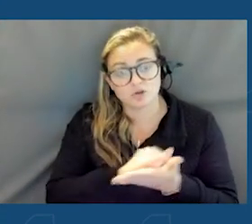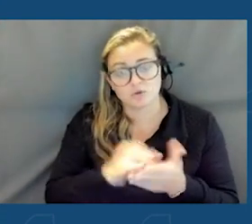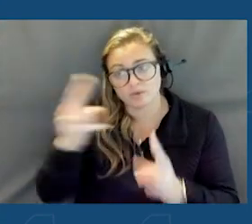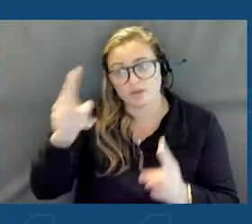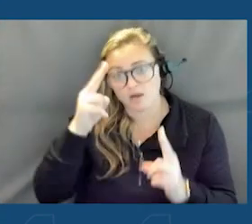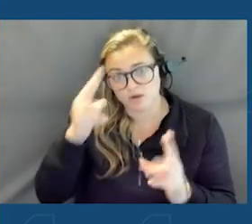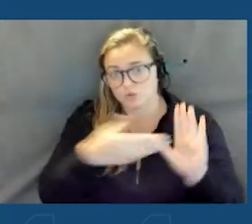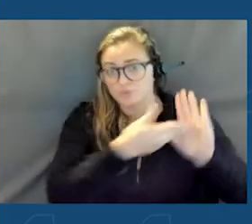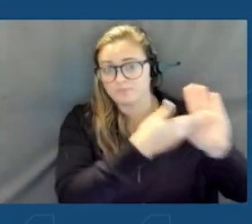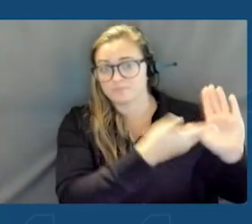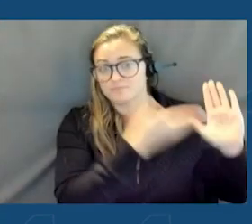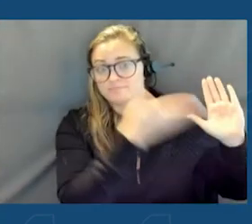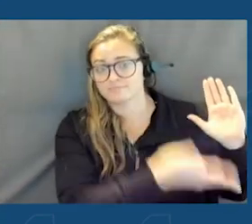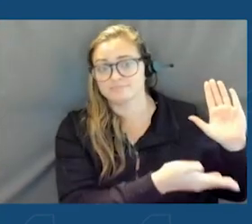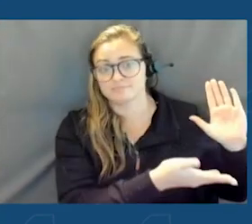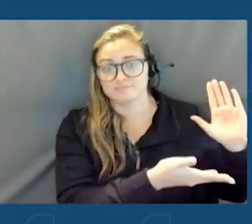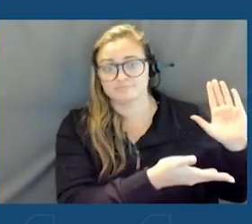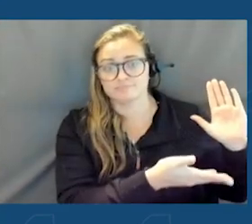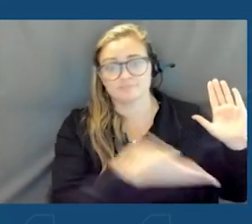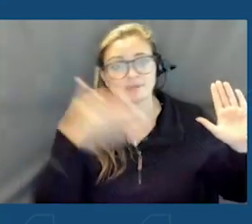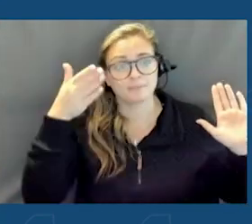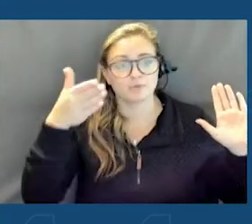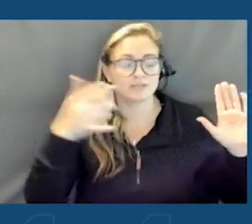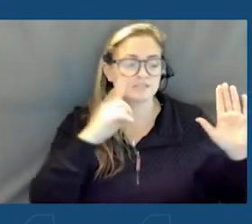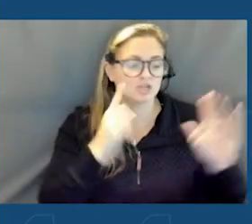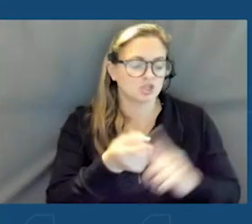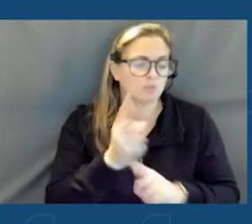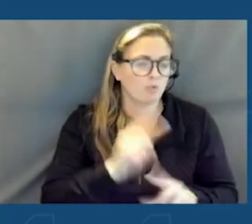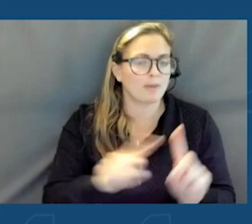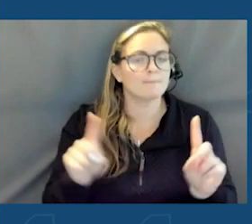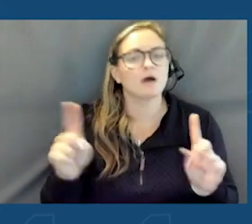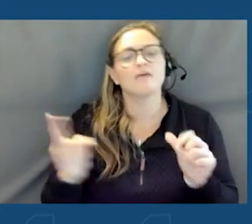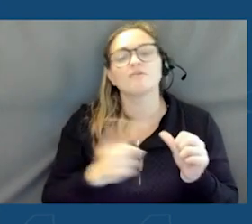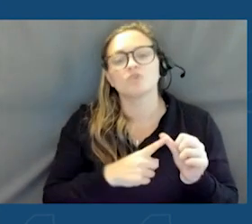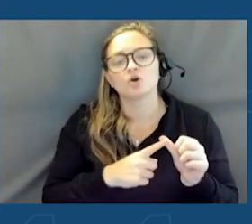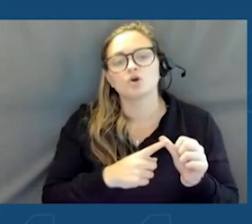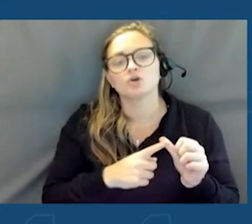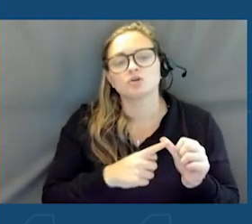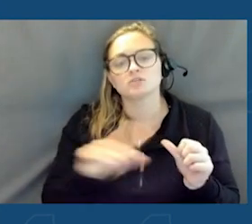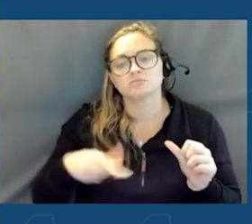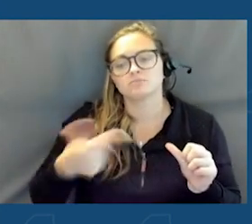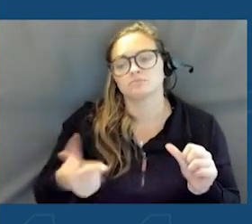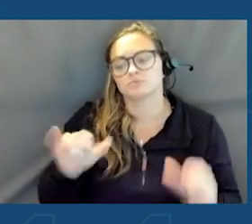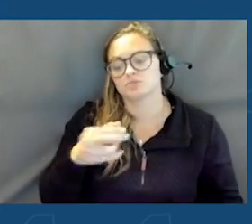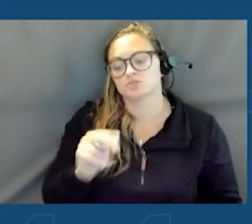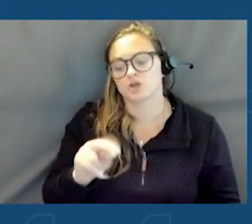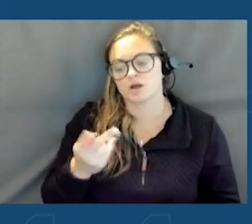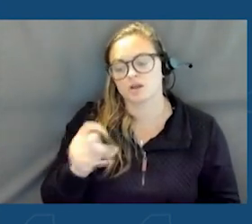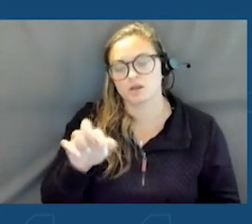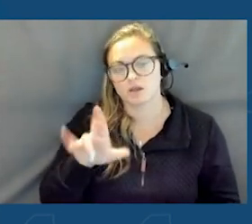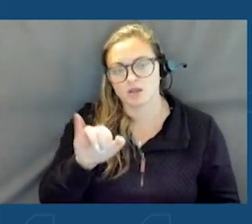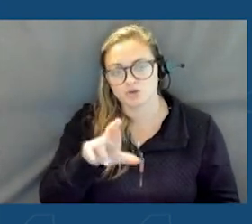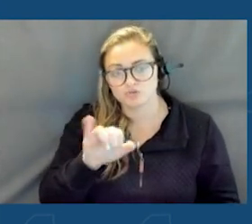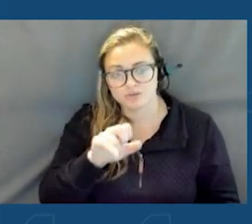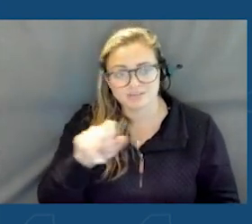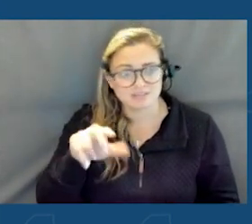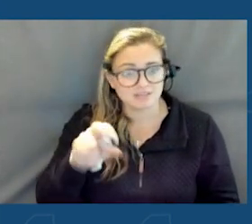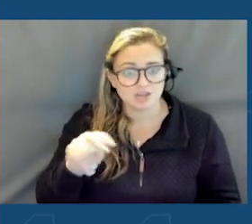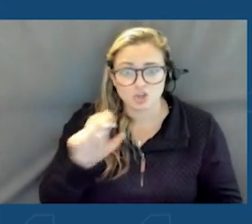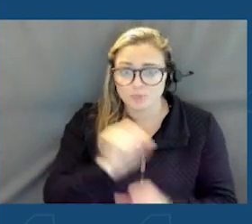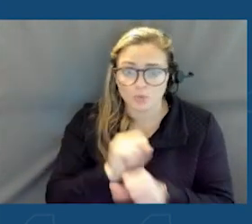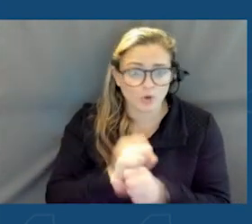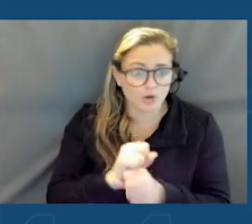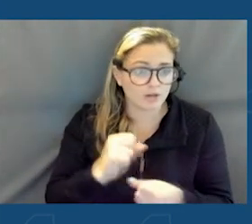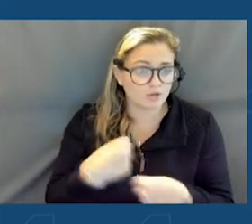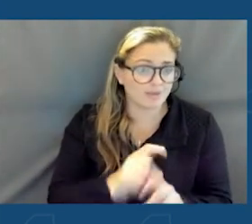this presentation momentarily, but first let's hear from John Hendrickson. So you've been at her side working to make the difference in